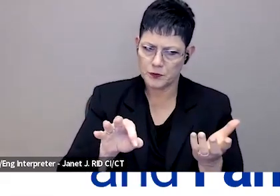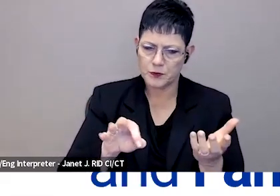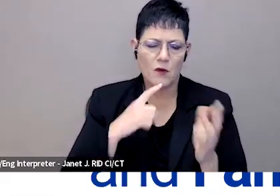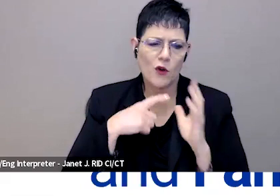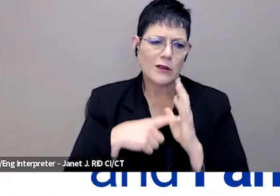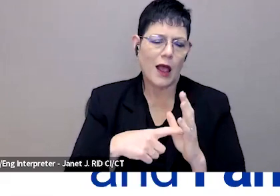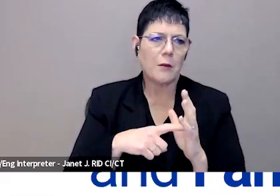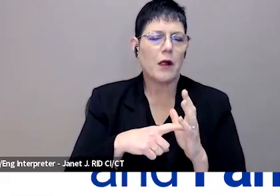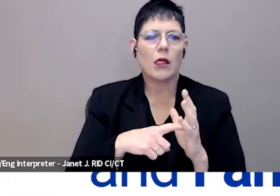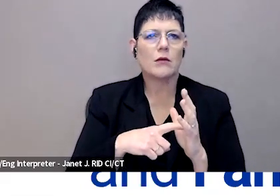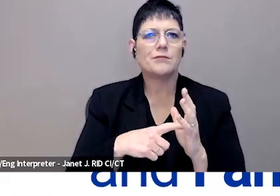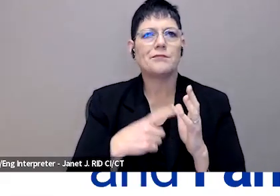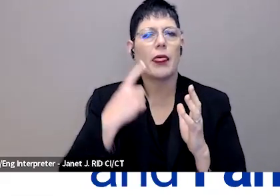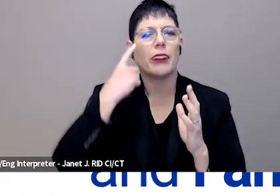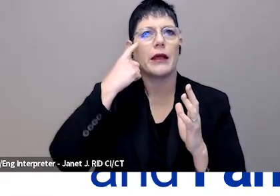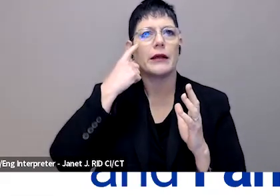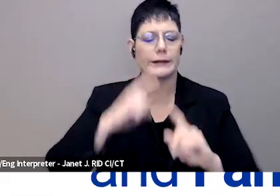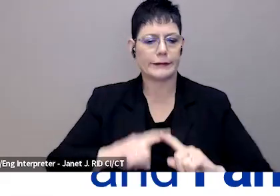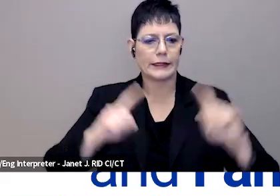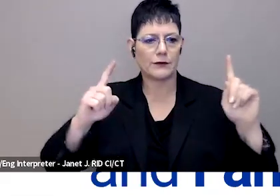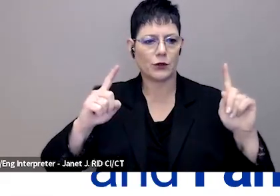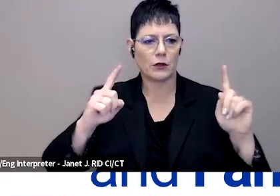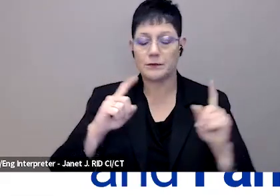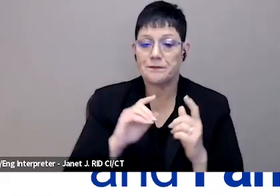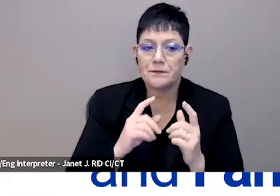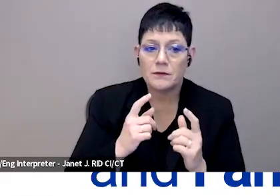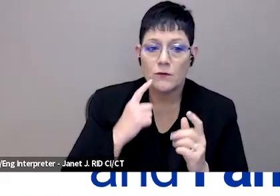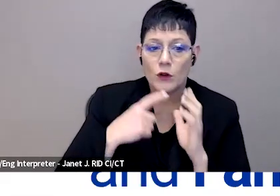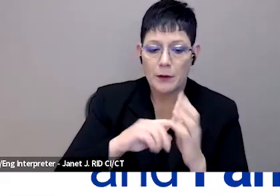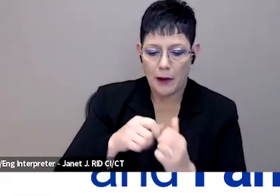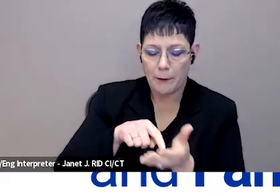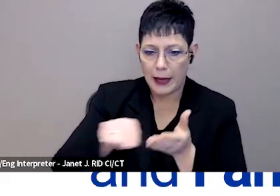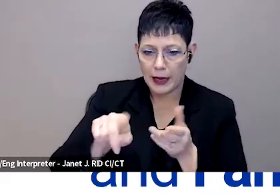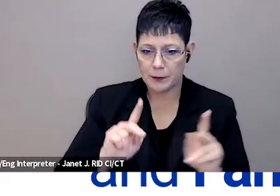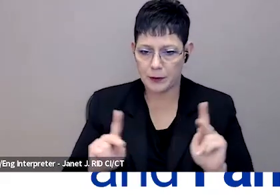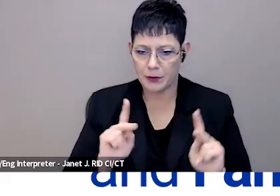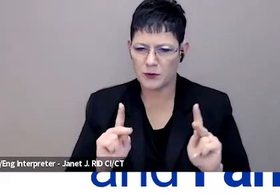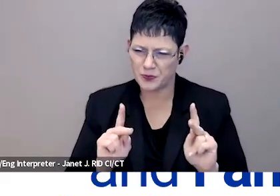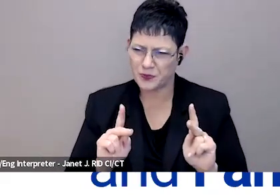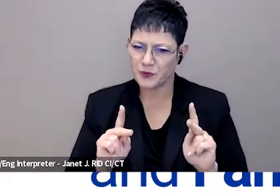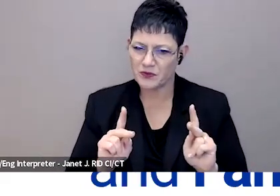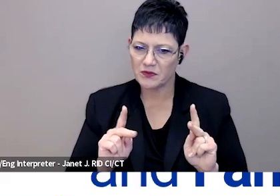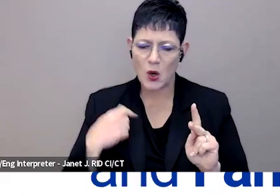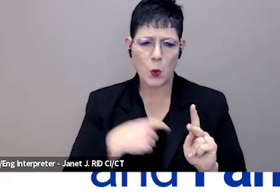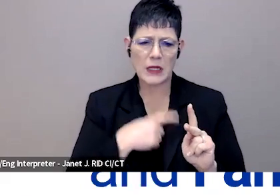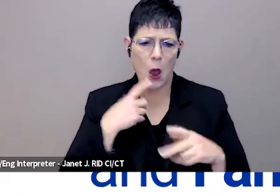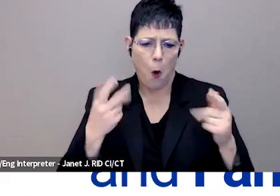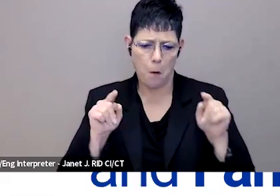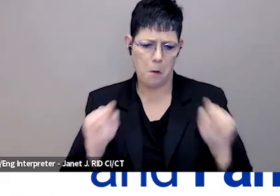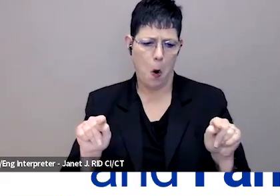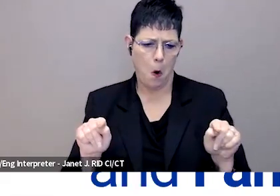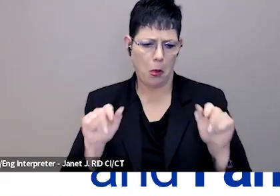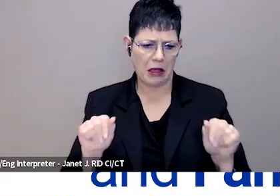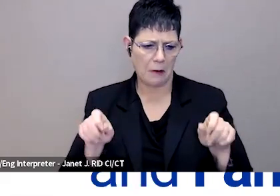if we think about it in the context of compensation, we might initially say, well, aren't they both entities that can be